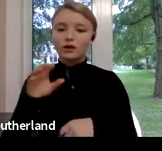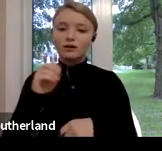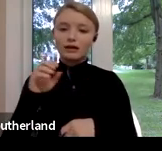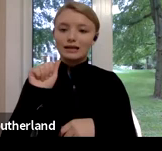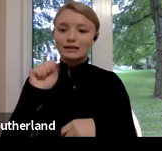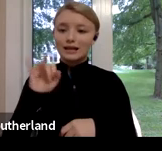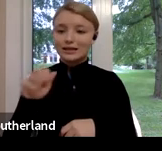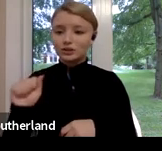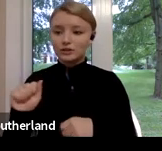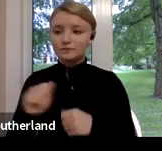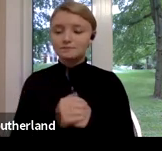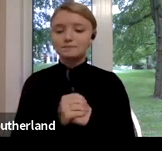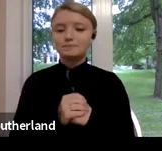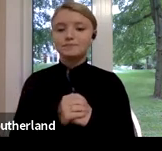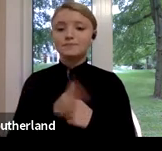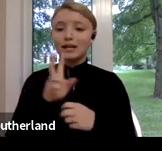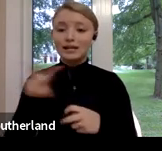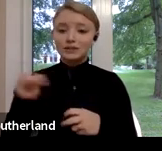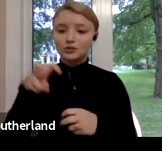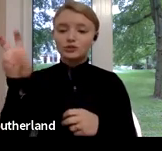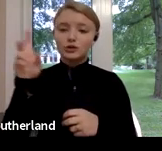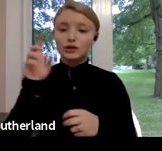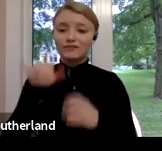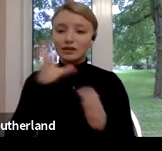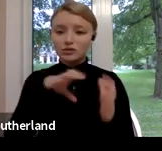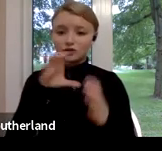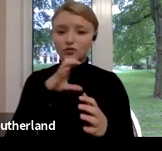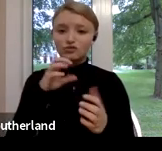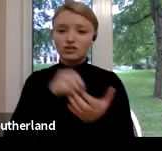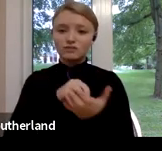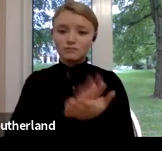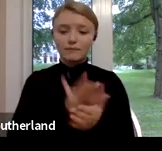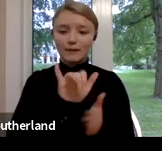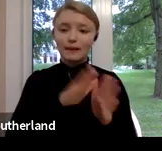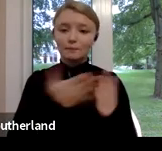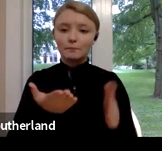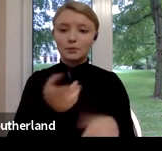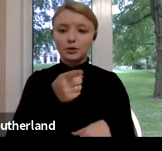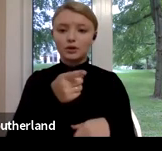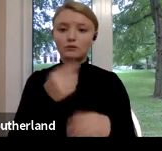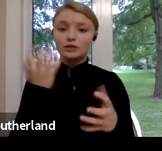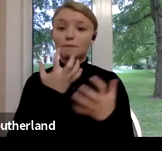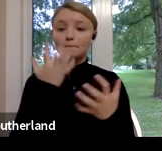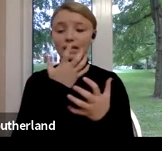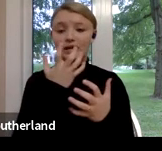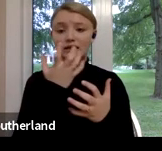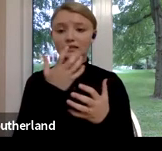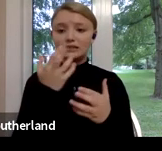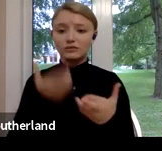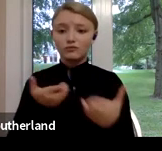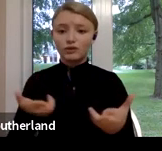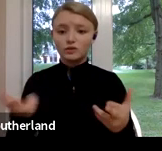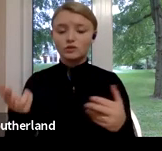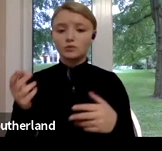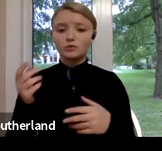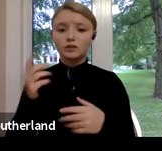And his journey for this search is chronicled in this book here, which is an amazing, amazing resource for